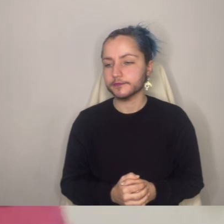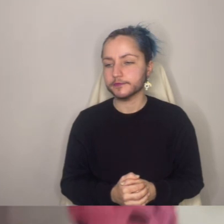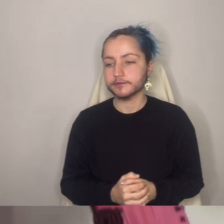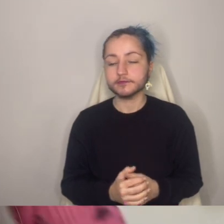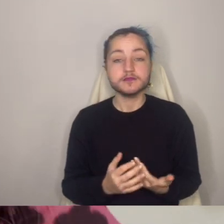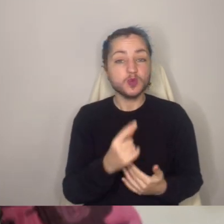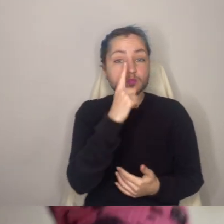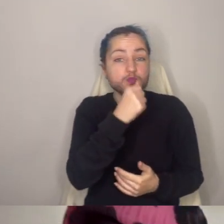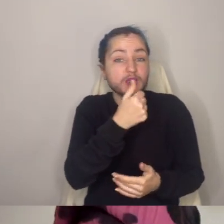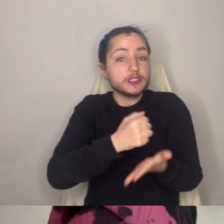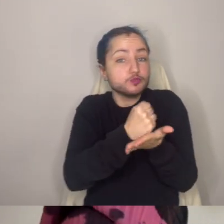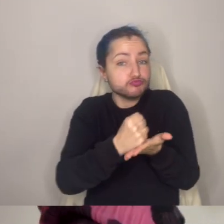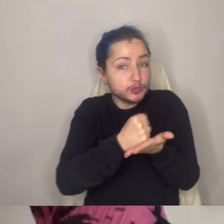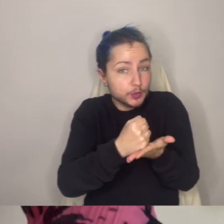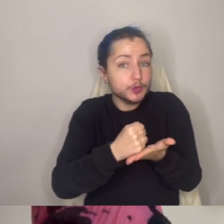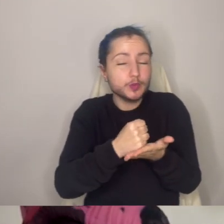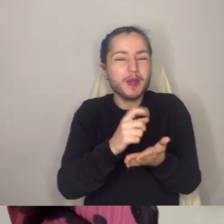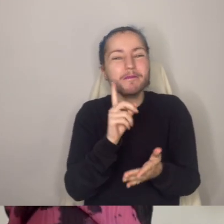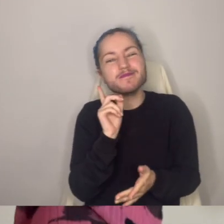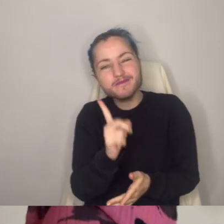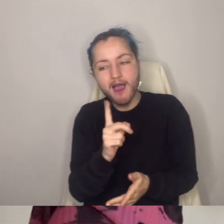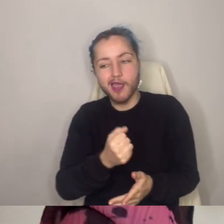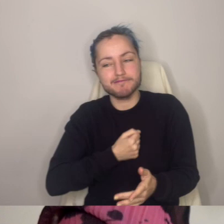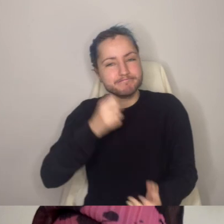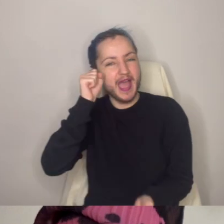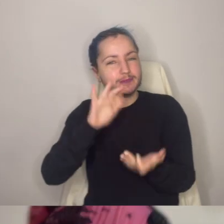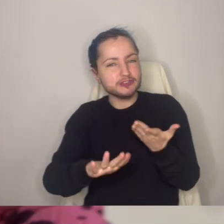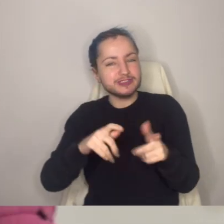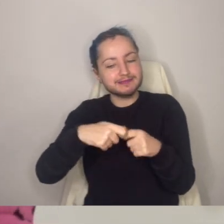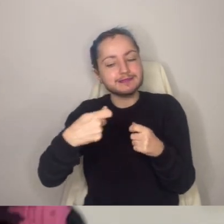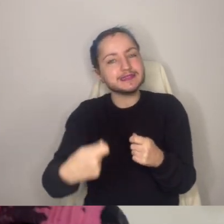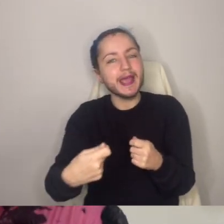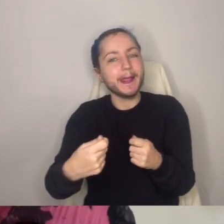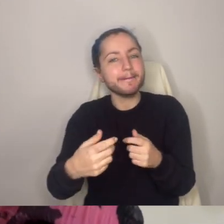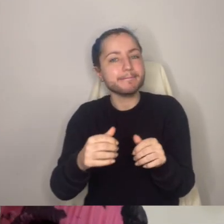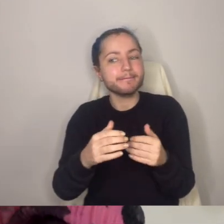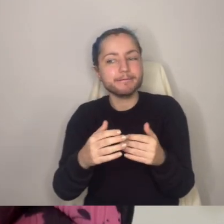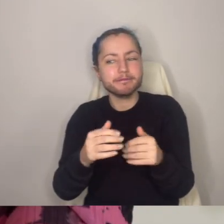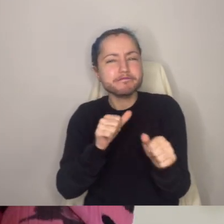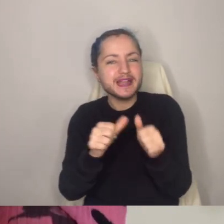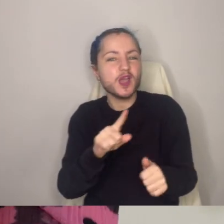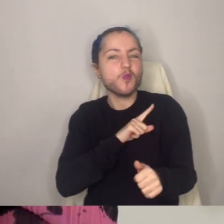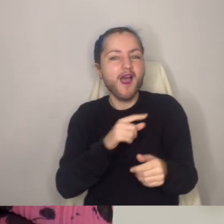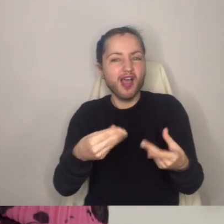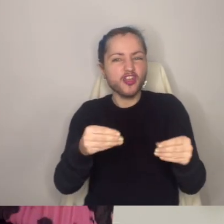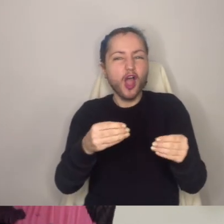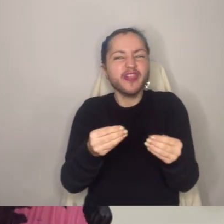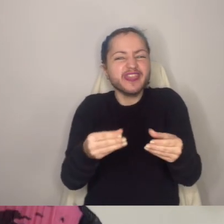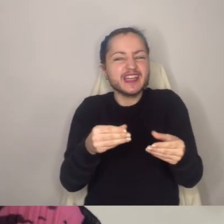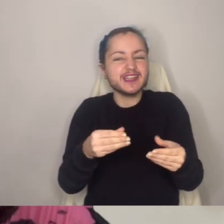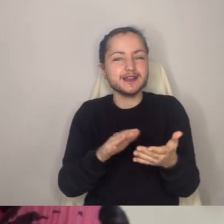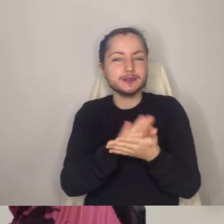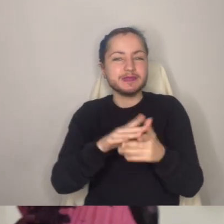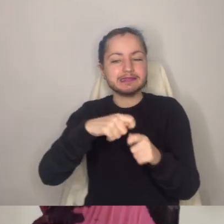So you can use a Pritt stick for this as well, but I find that tape, because the card is quite thick, the tape holds